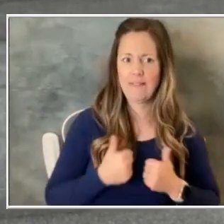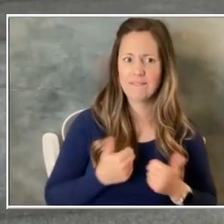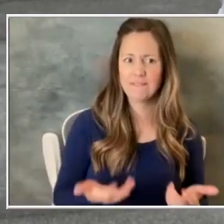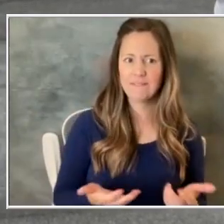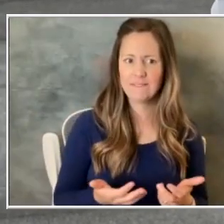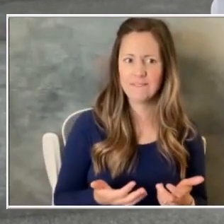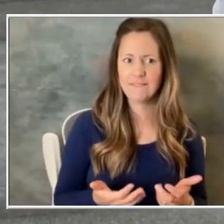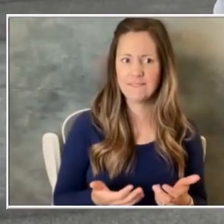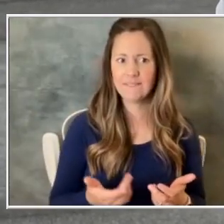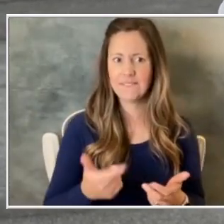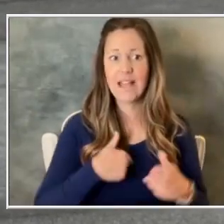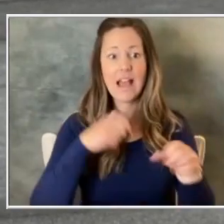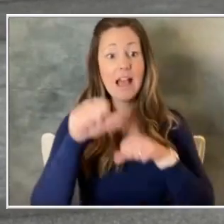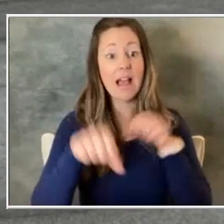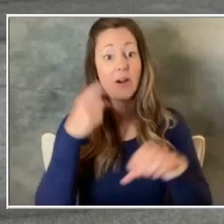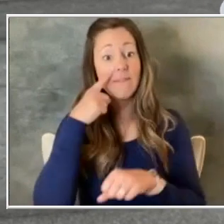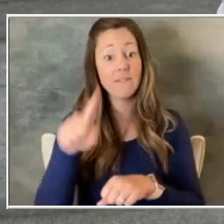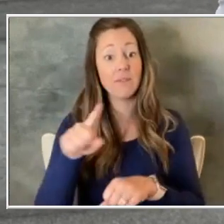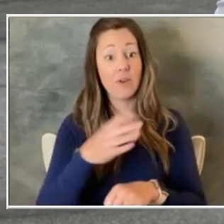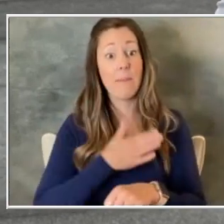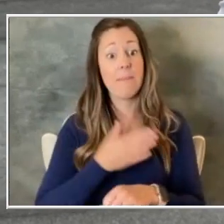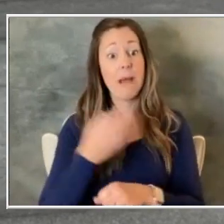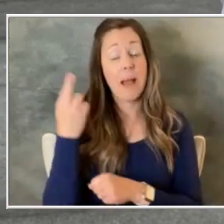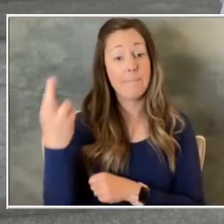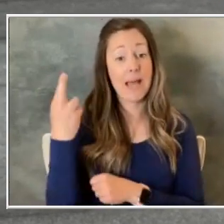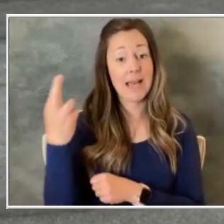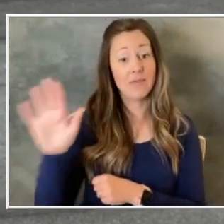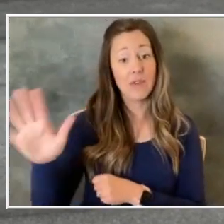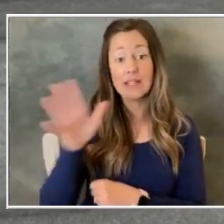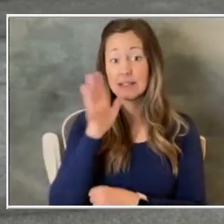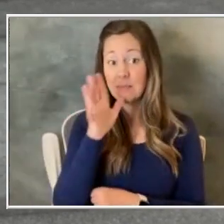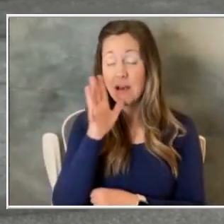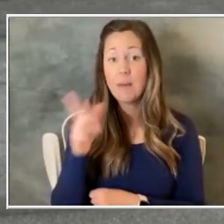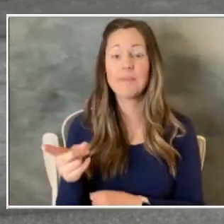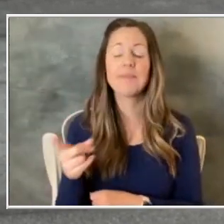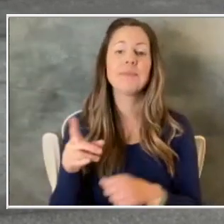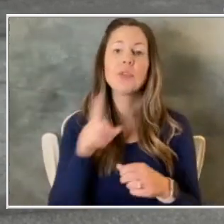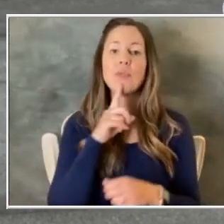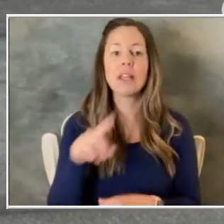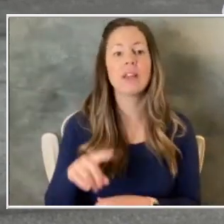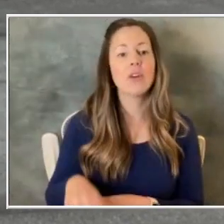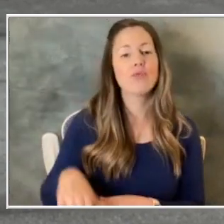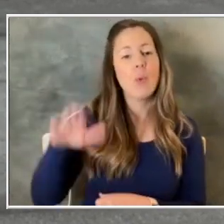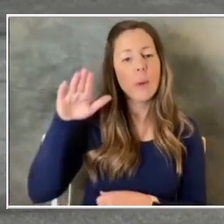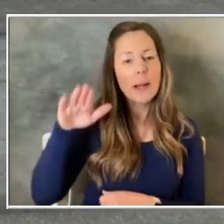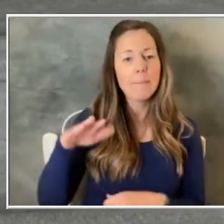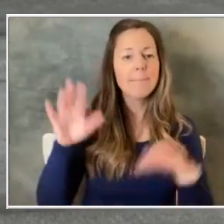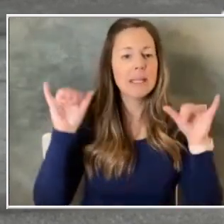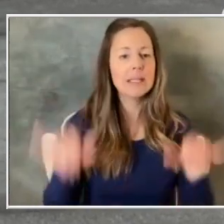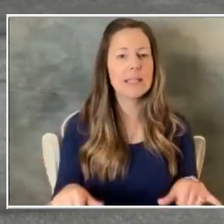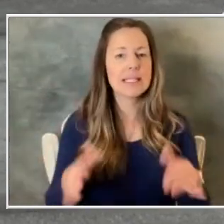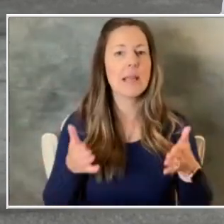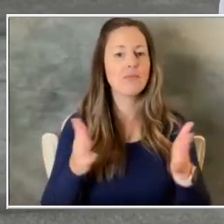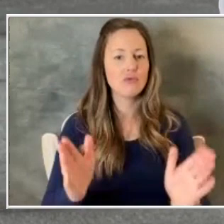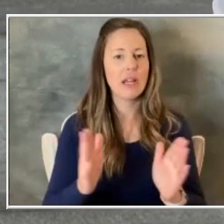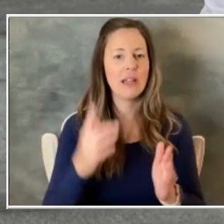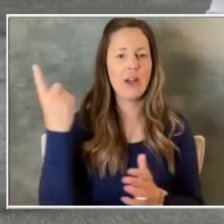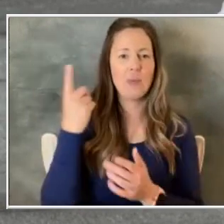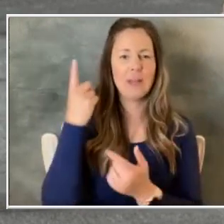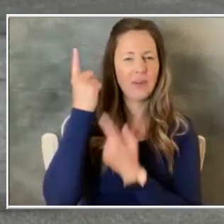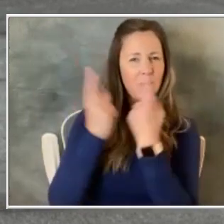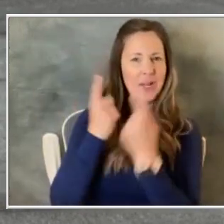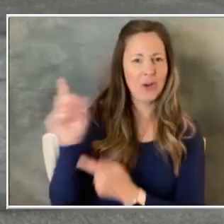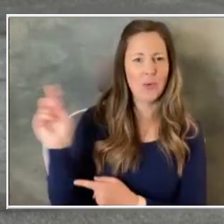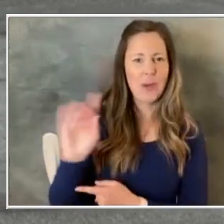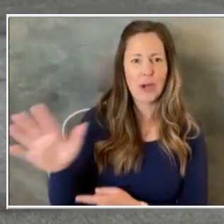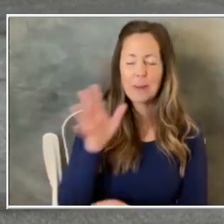I rode for my best friend's mom. Growing up, we grew up on the same street, and I always wondered where her mother was. We went